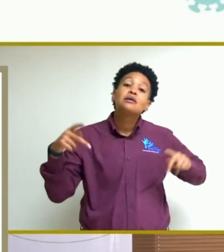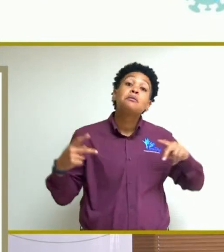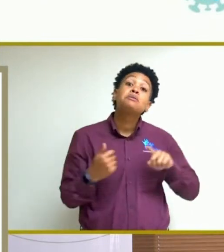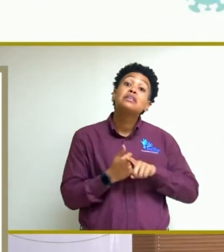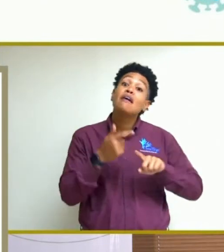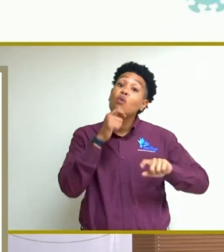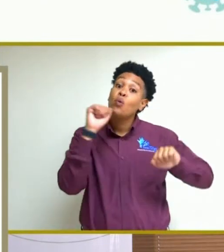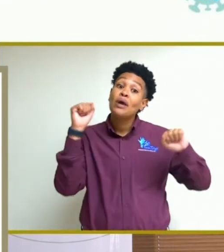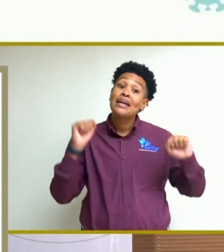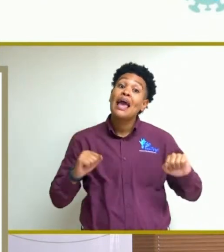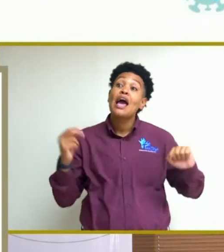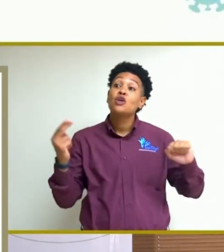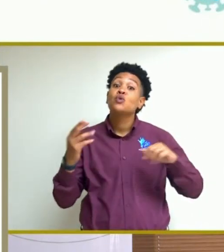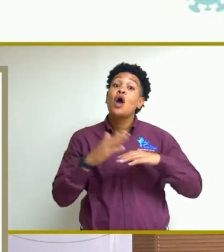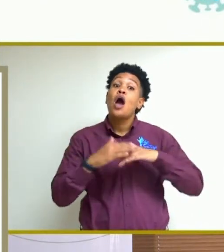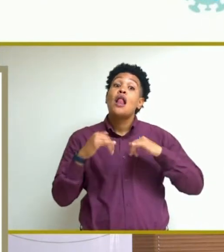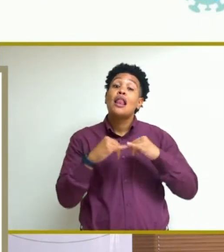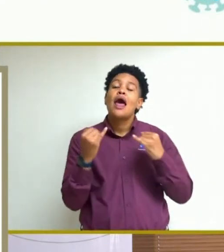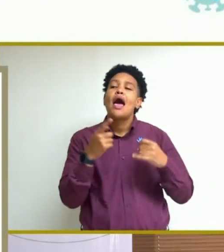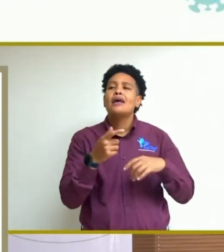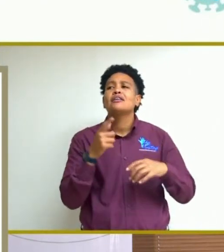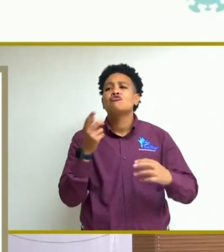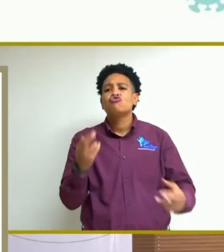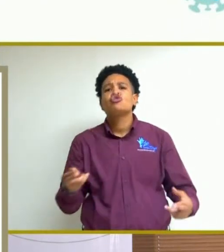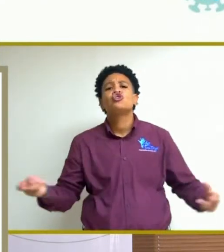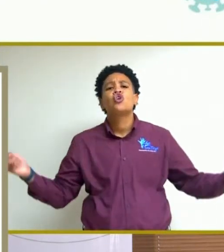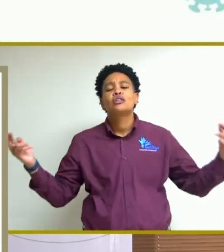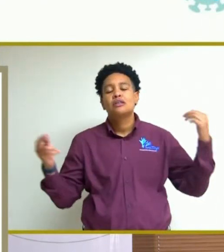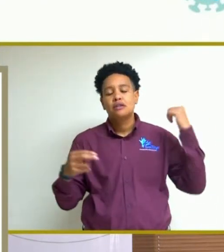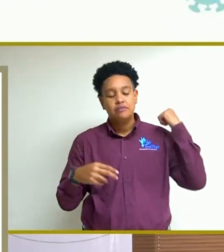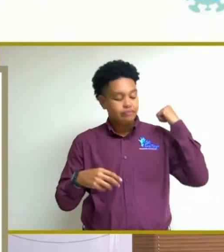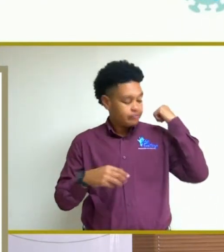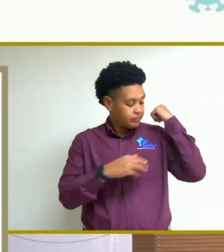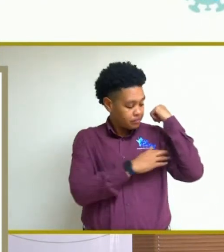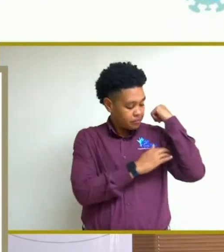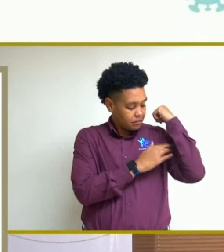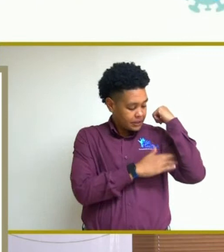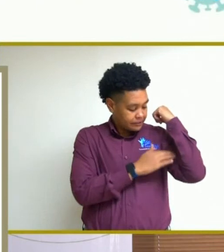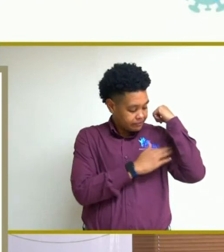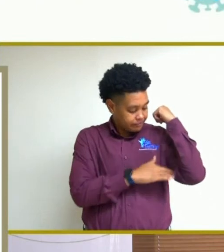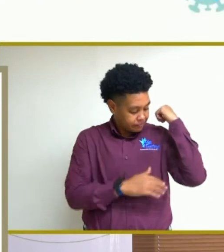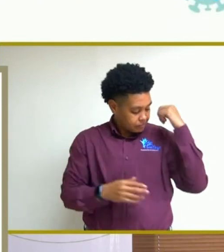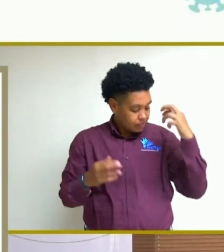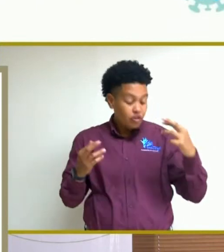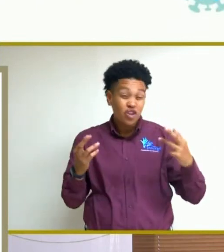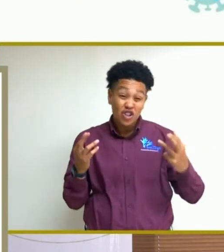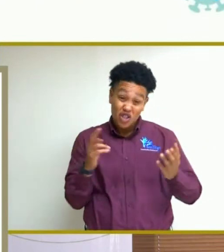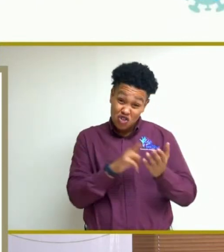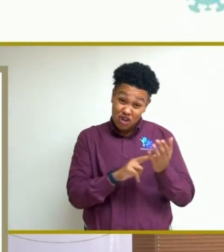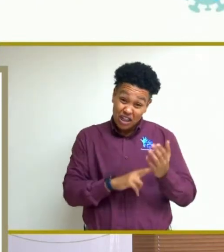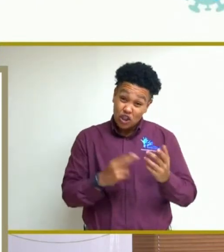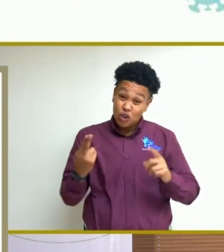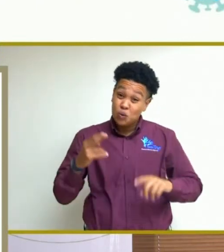who can use online resources to register, to use that portal rather